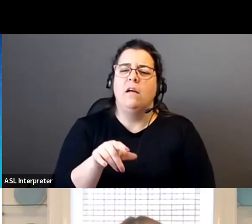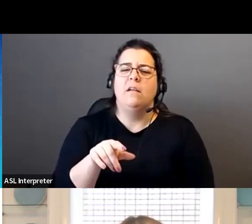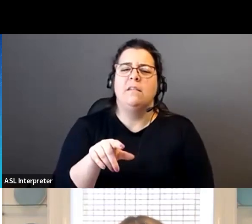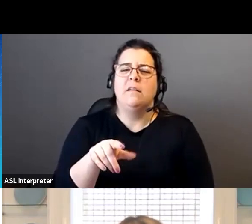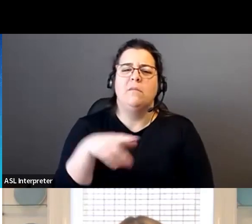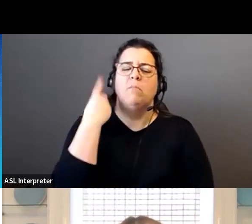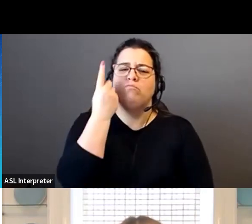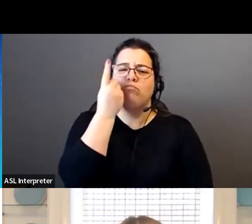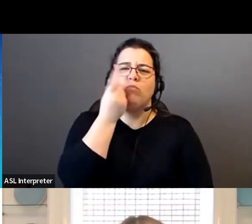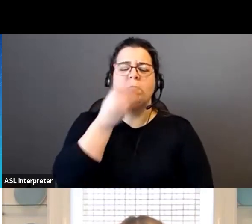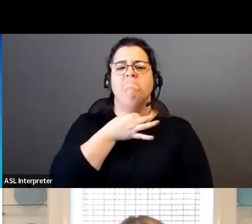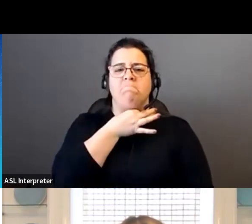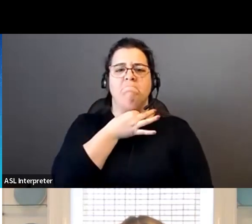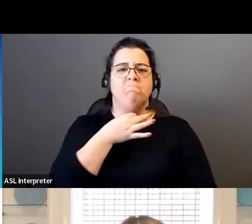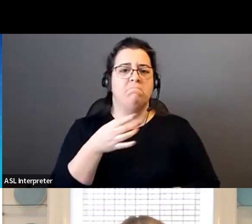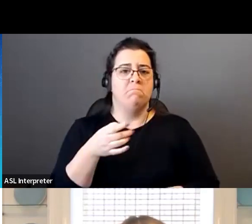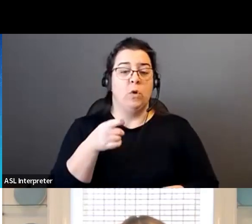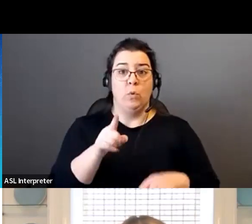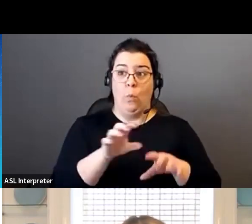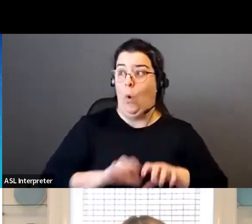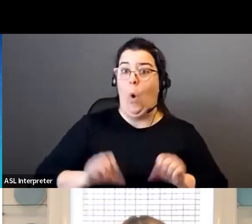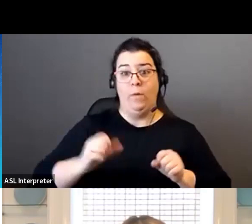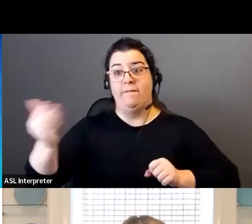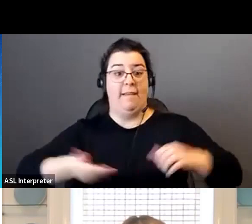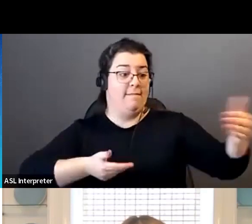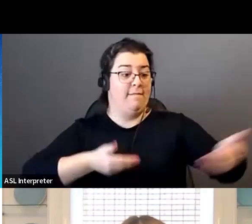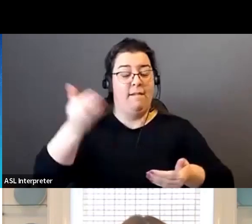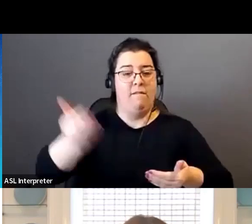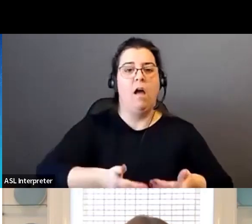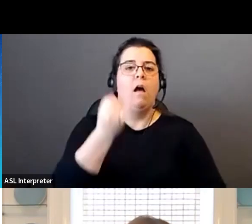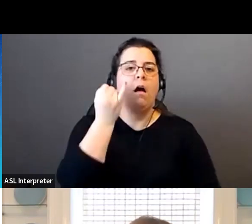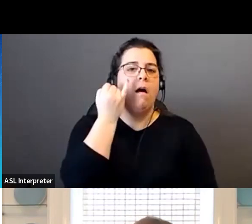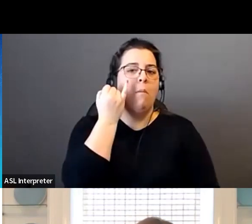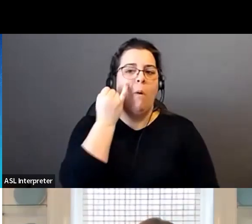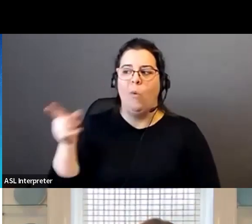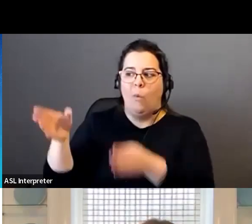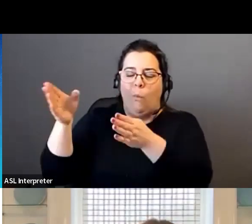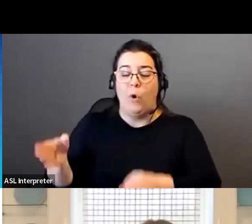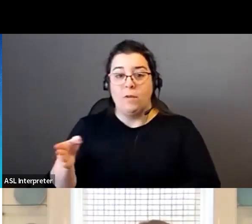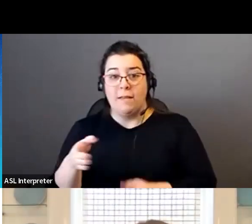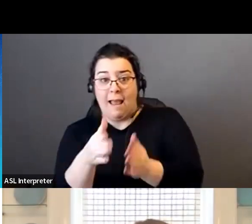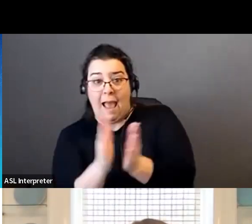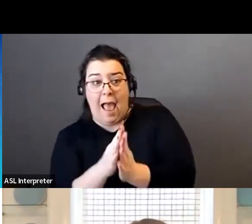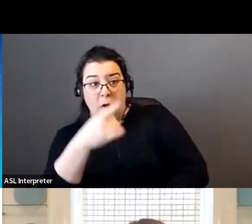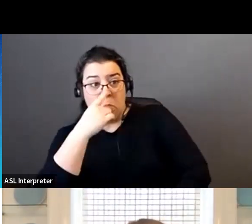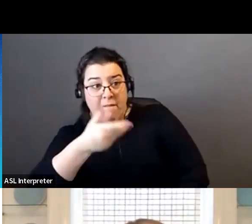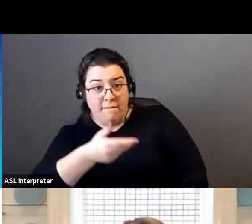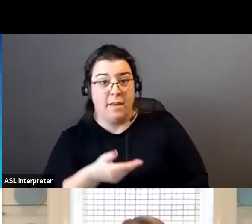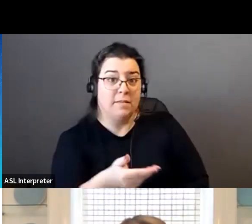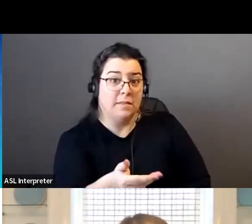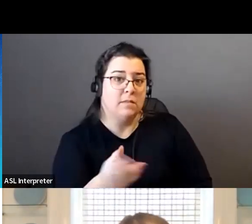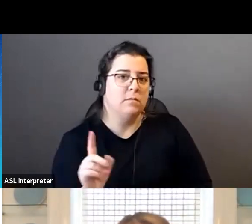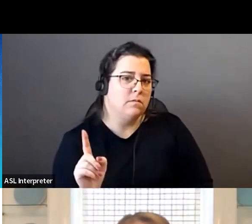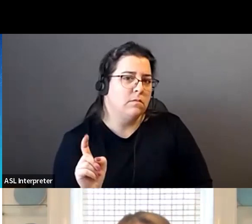do, which asks to be on your show are successful ones? And what's the best etiquette for people who want to be